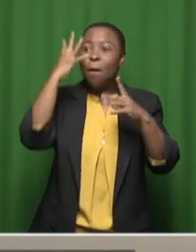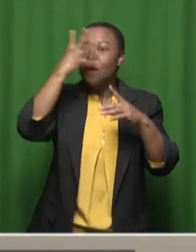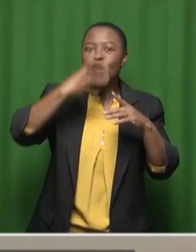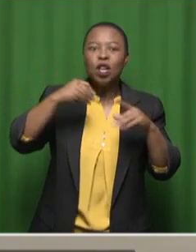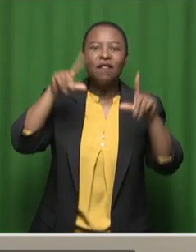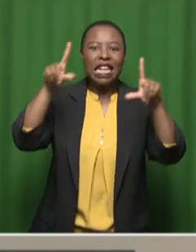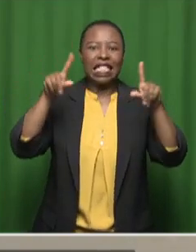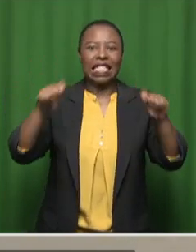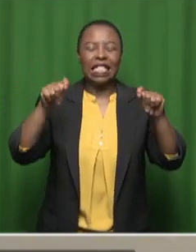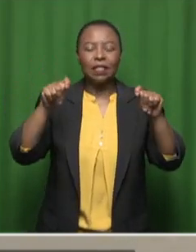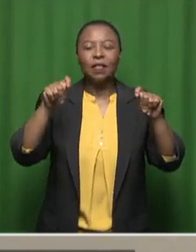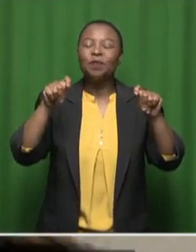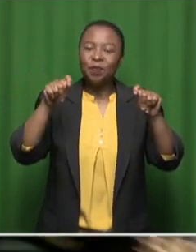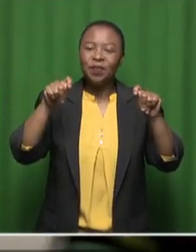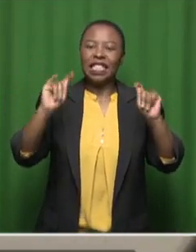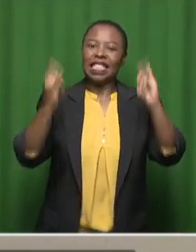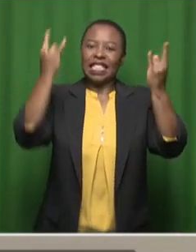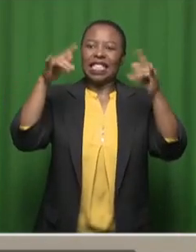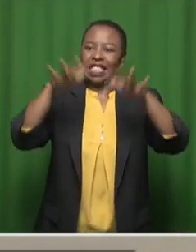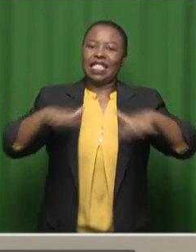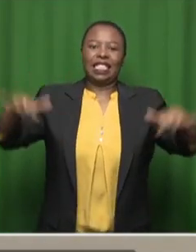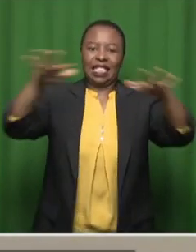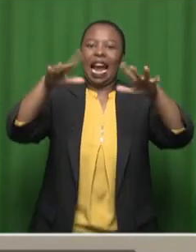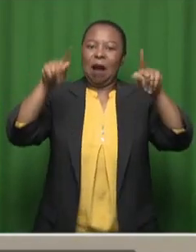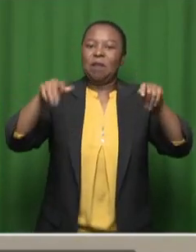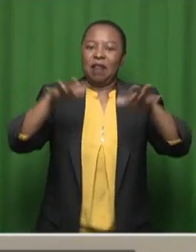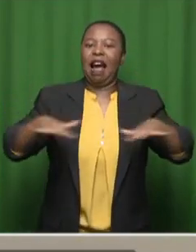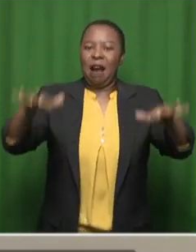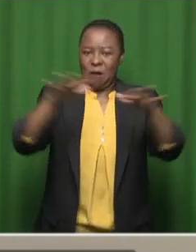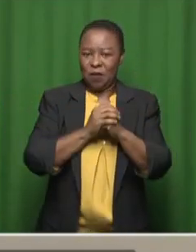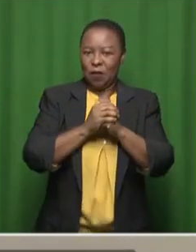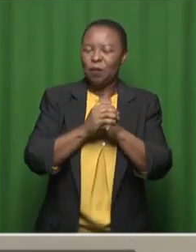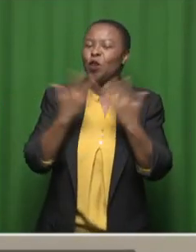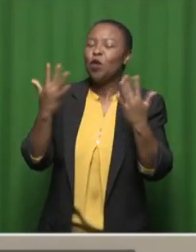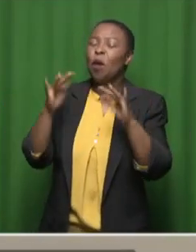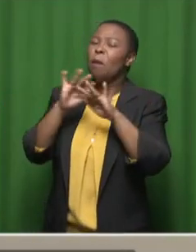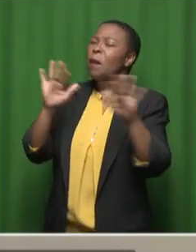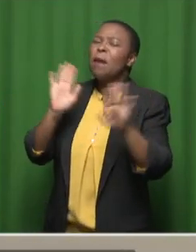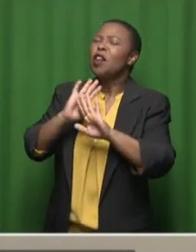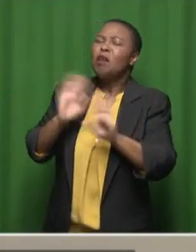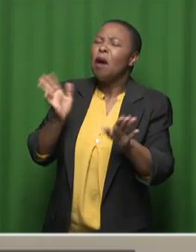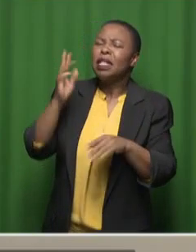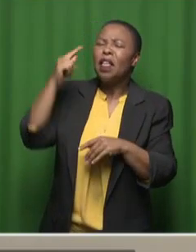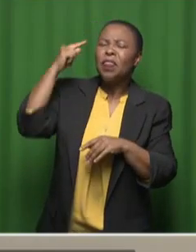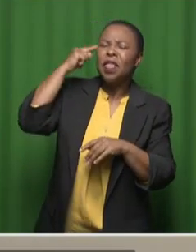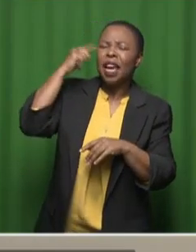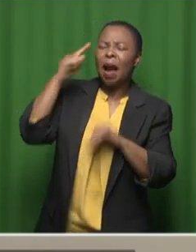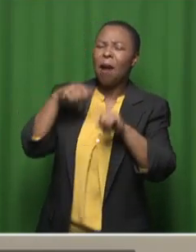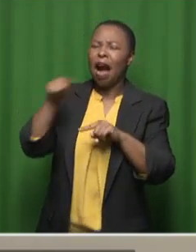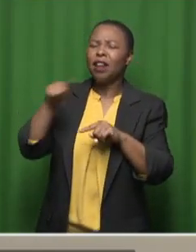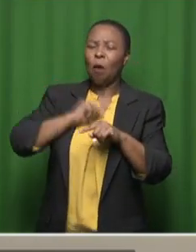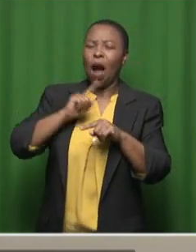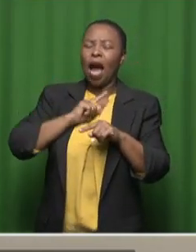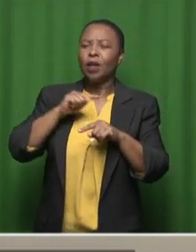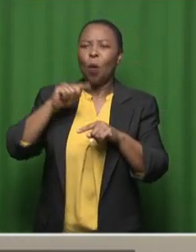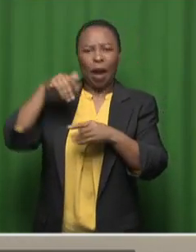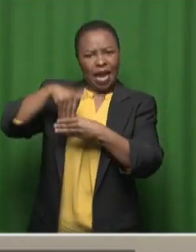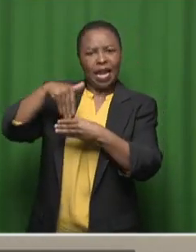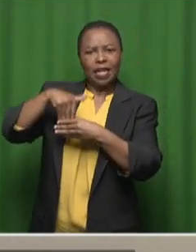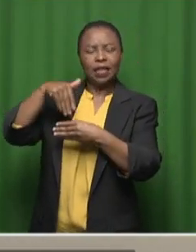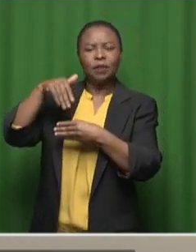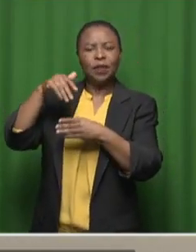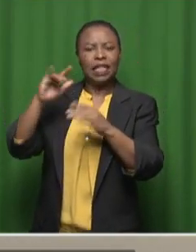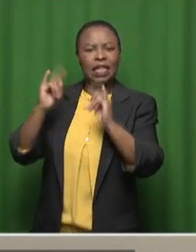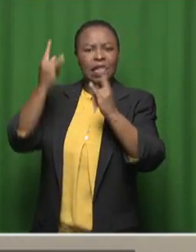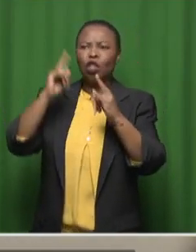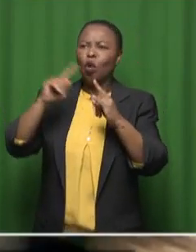in called Cape Town. Yeah. And then lastly, people don't always think about it because we're in a city, but this is a mountain. How